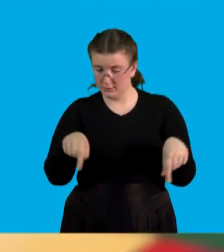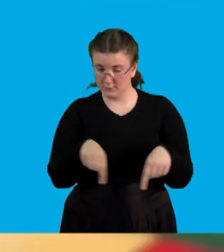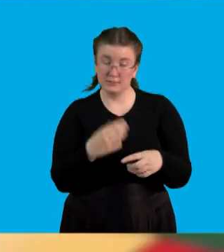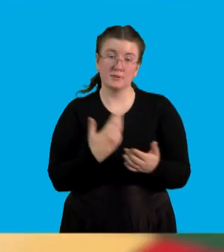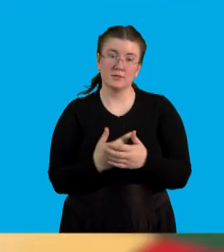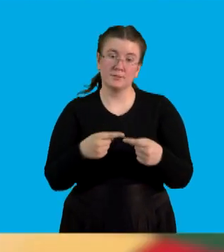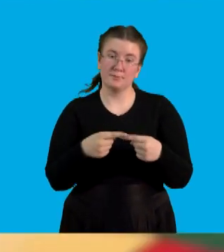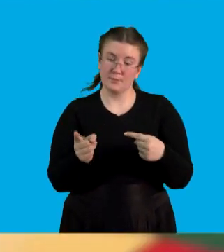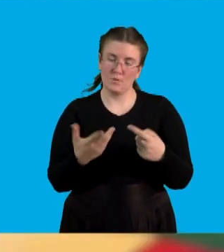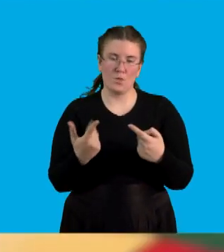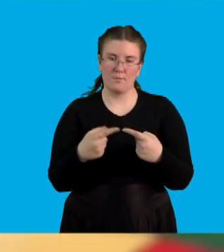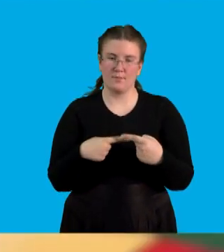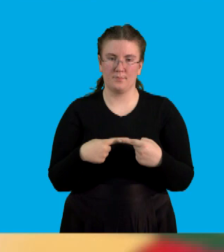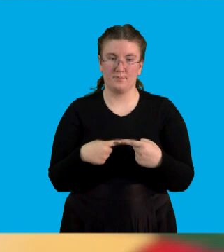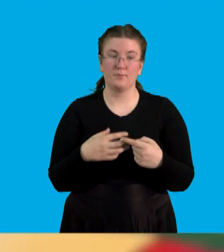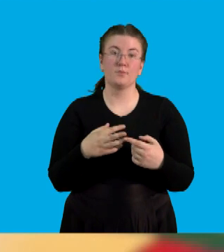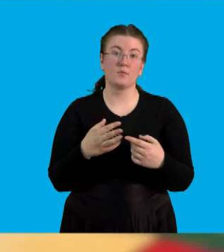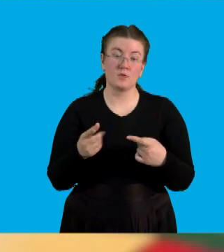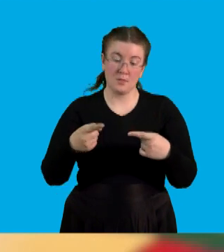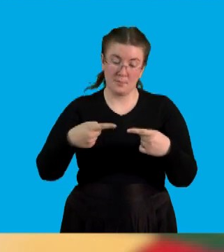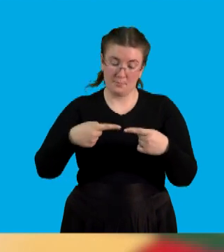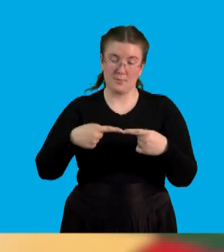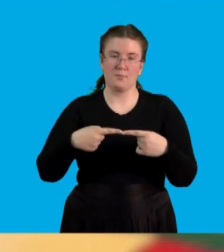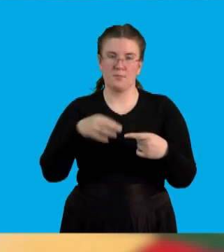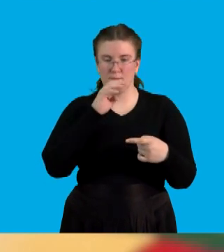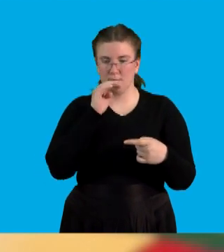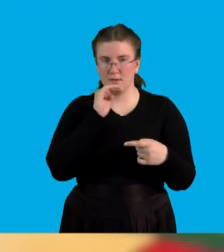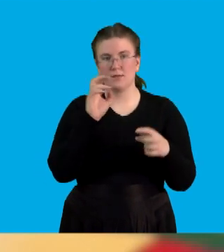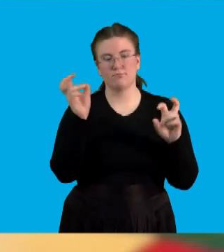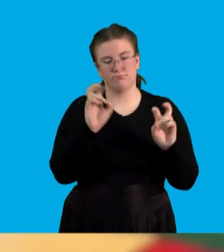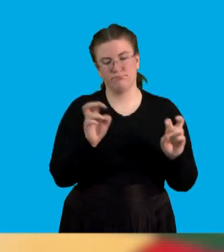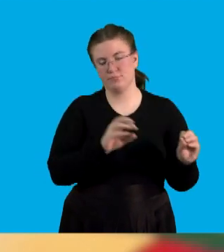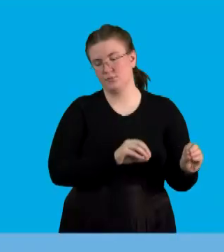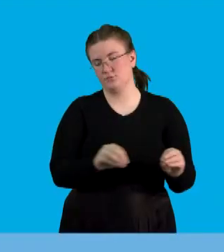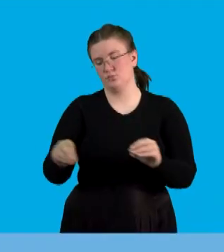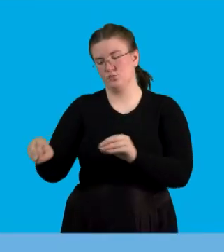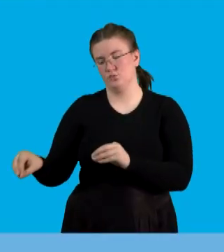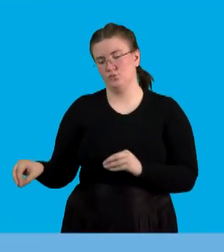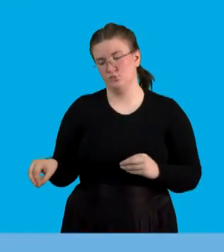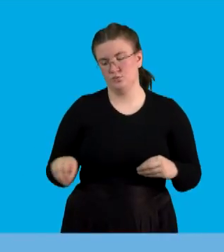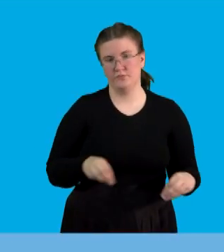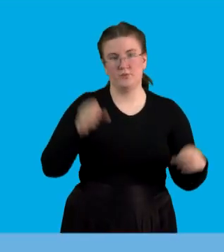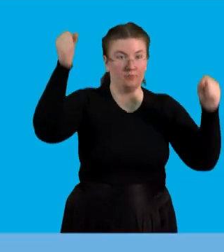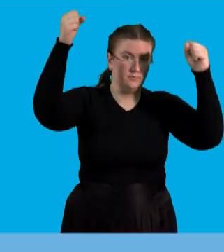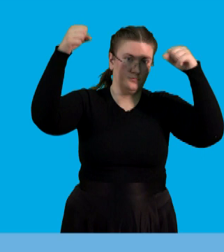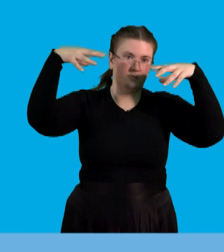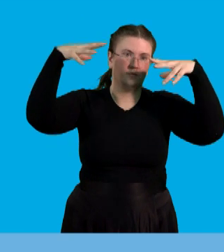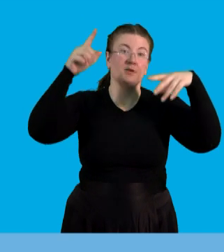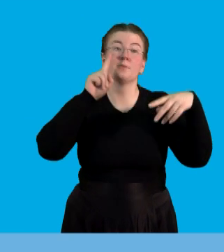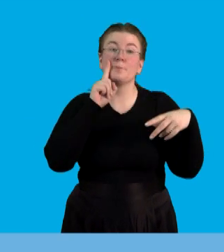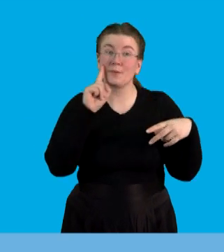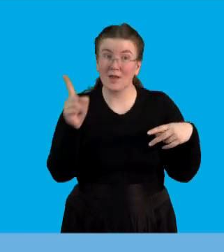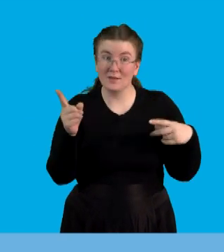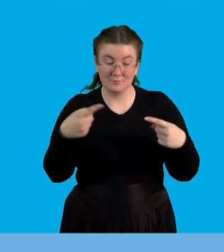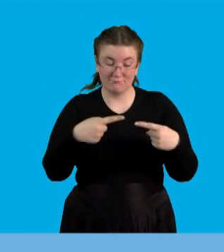it can be an open circuit. So if it's a closed circuit, that means the electric current is then able to pass through from one terminal to the